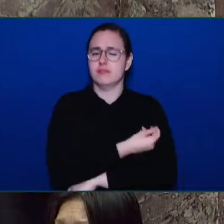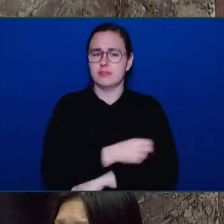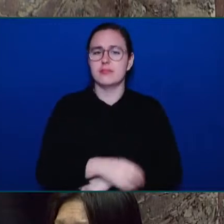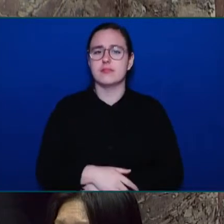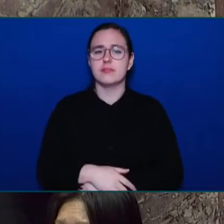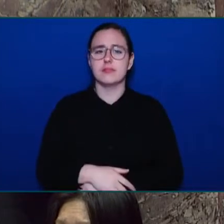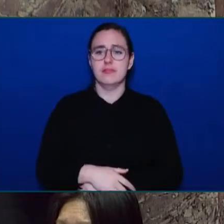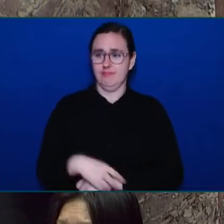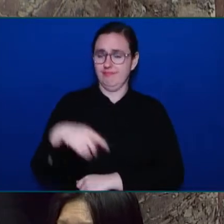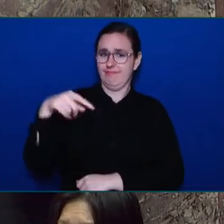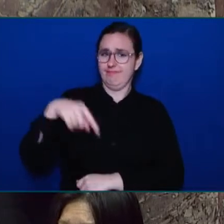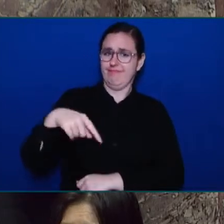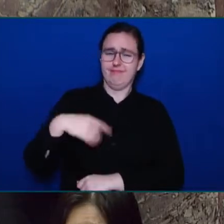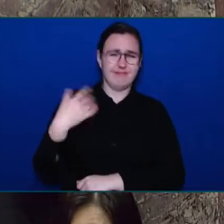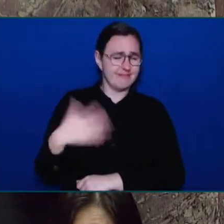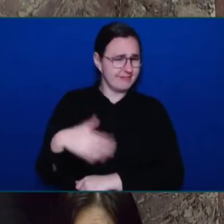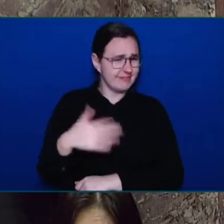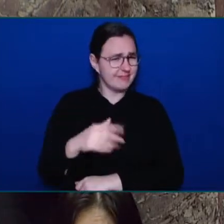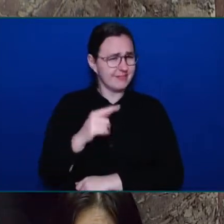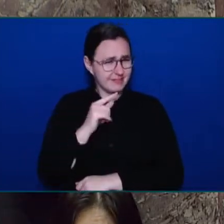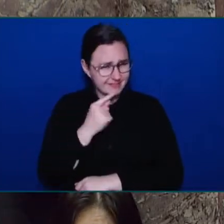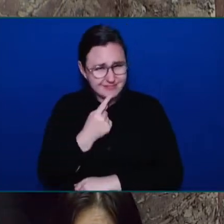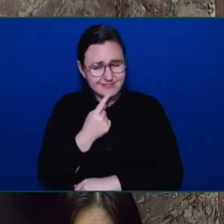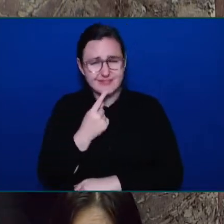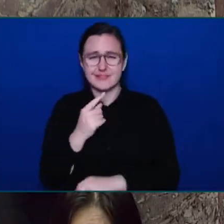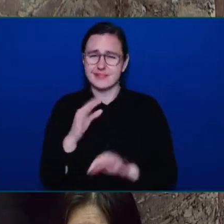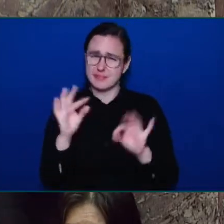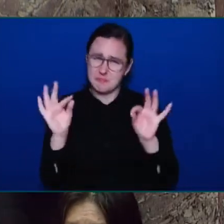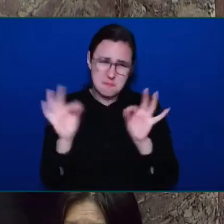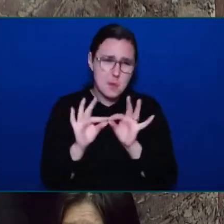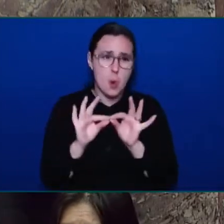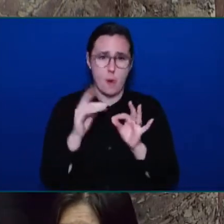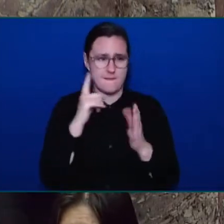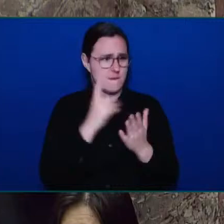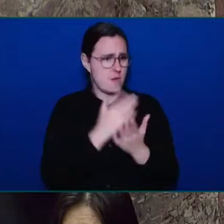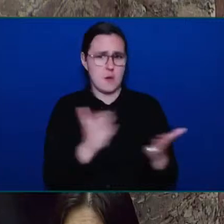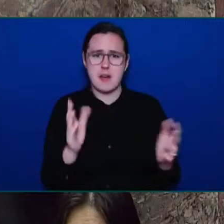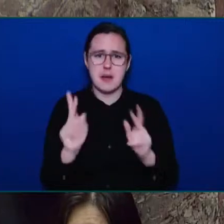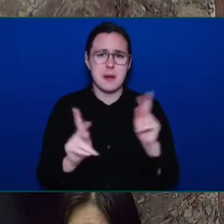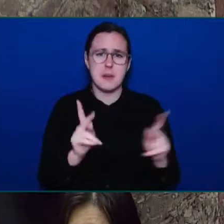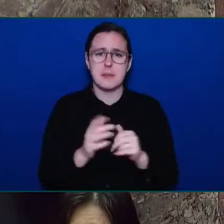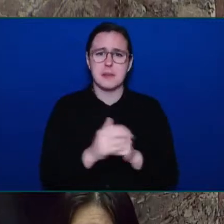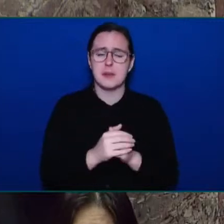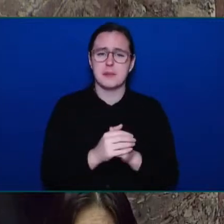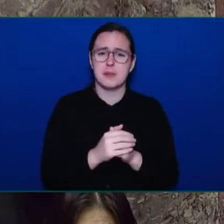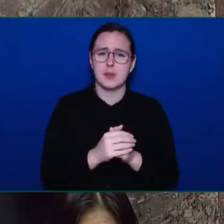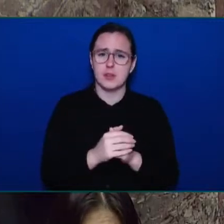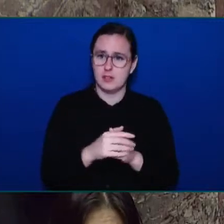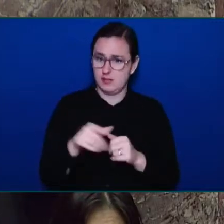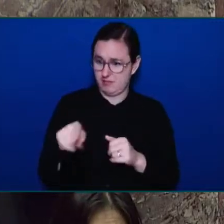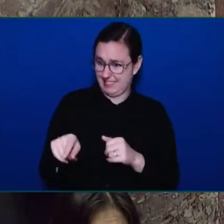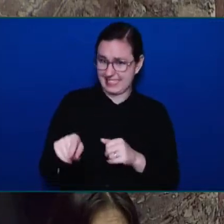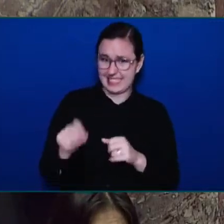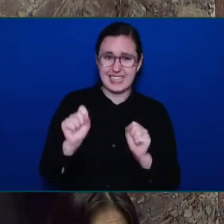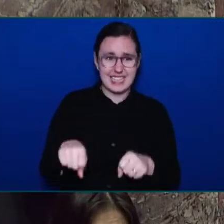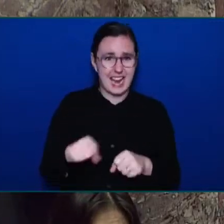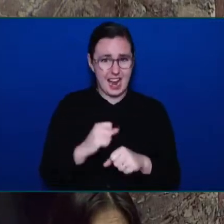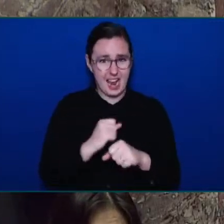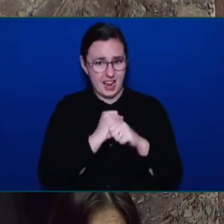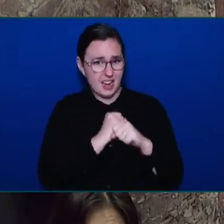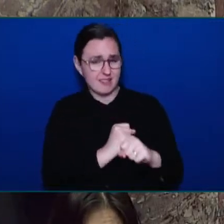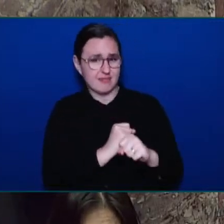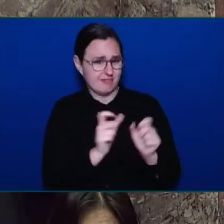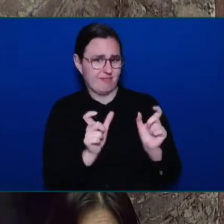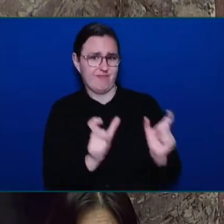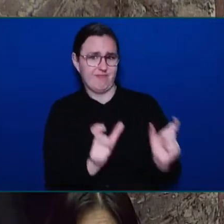do. The influenza is preventable. Right now, as we say, largest campaign in history, about less than 20% of